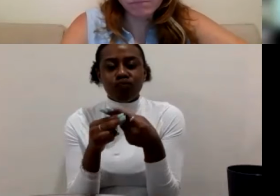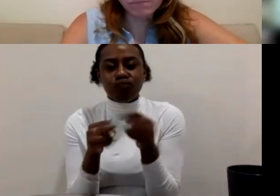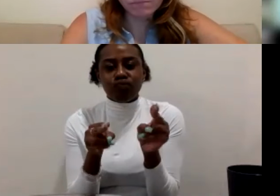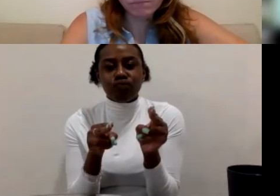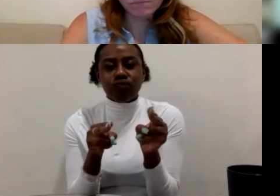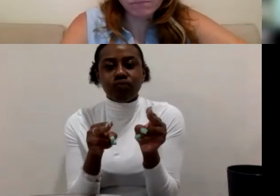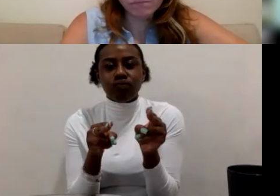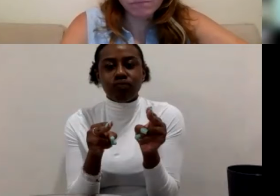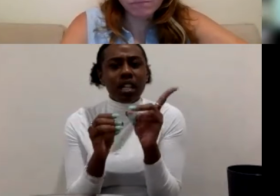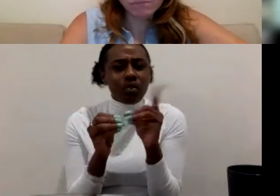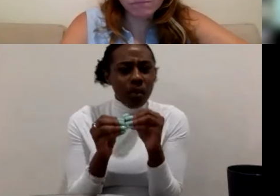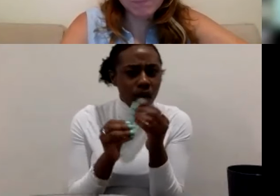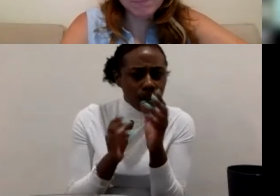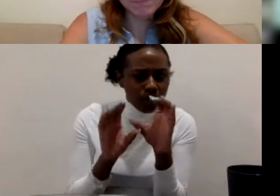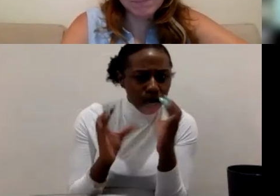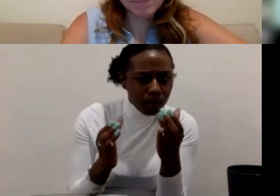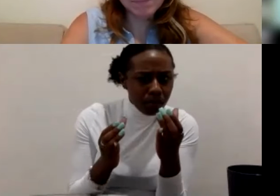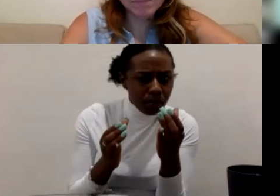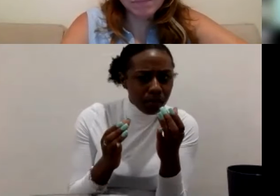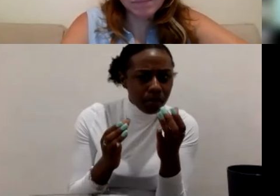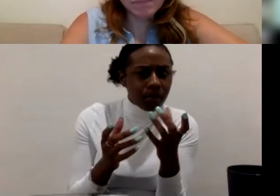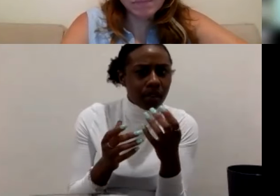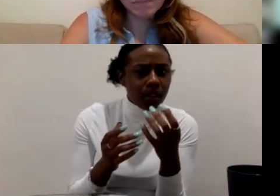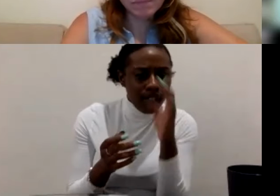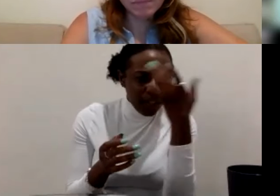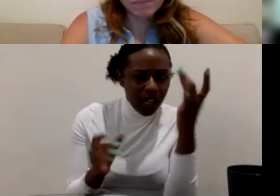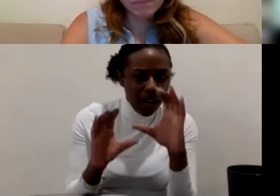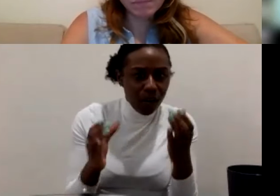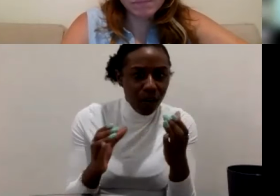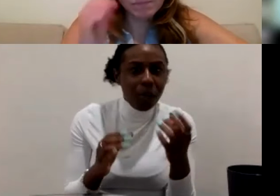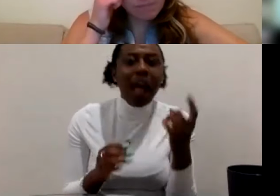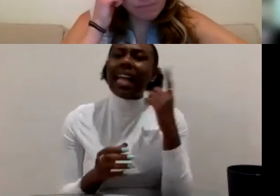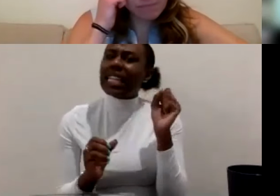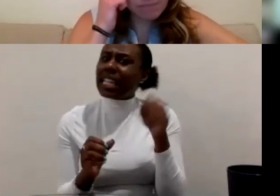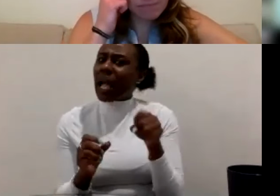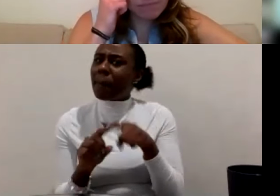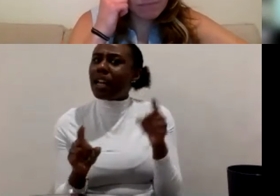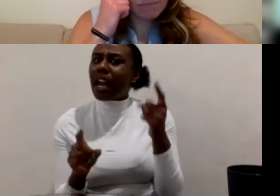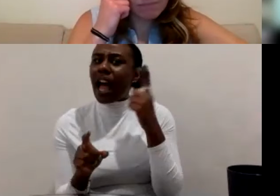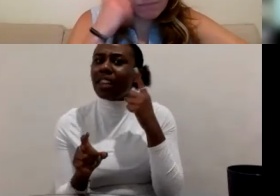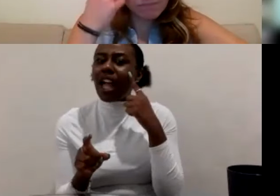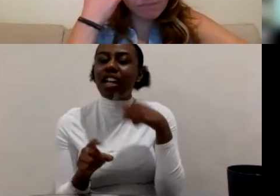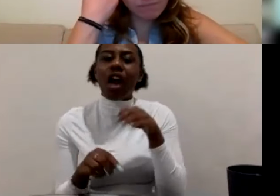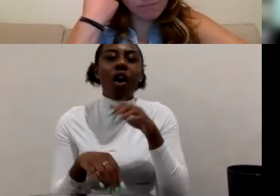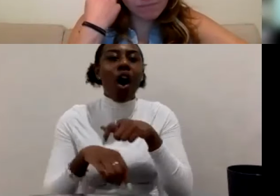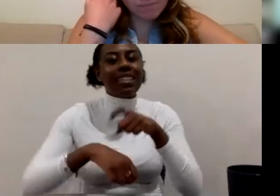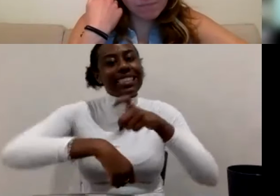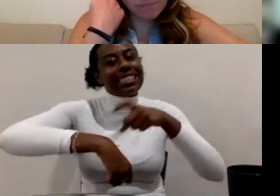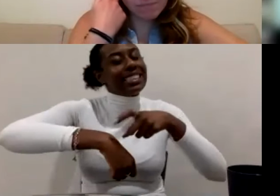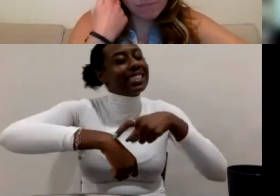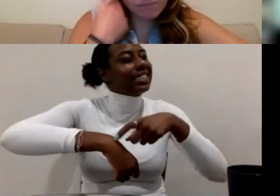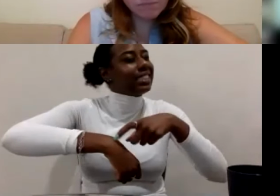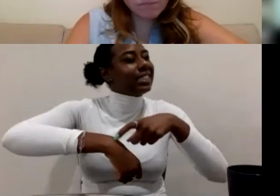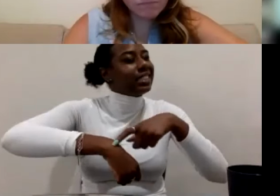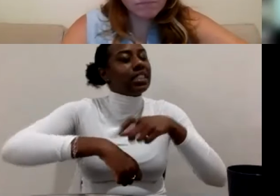Is there one more group? Yeah, I thought there is one more group, but I thought that y'all are on a time limit. So, no, yes.